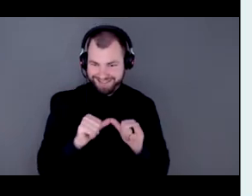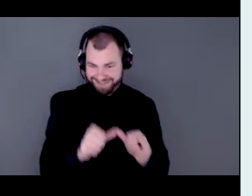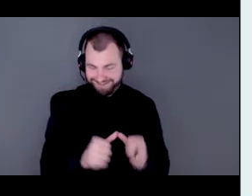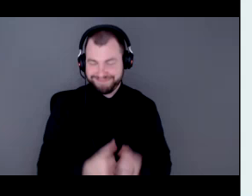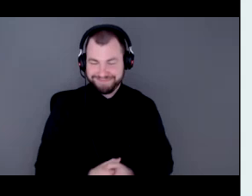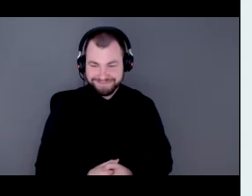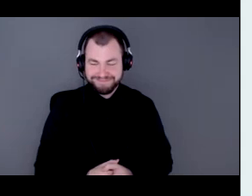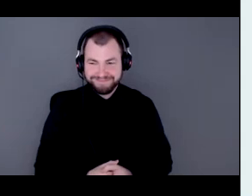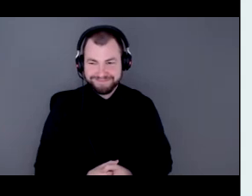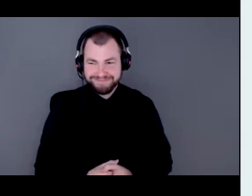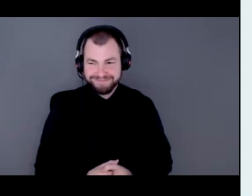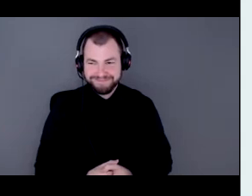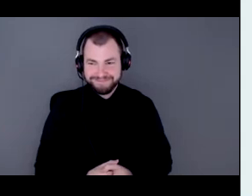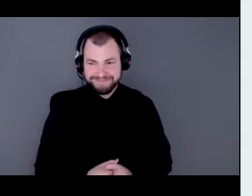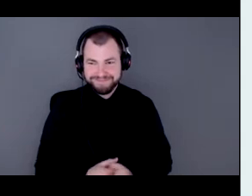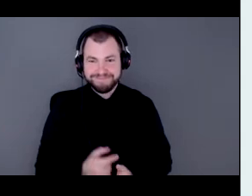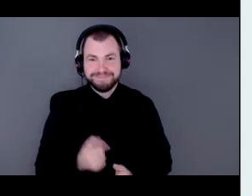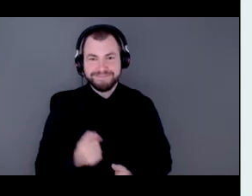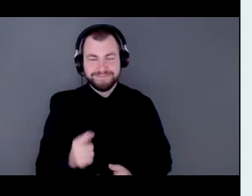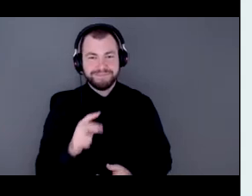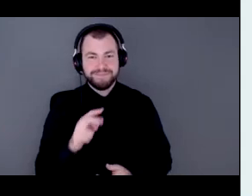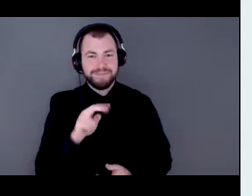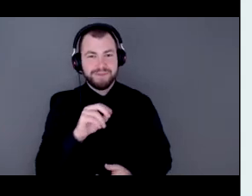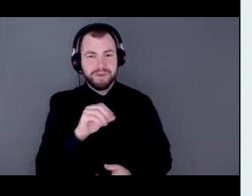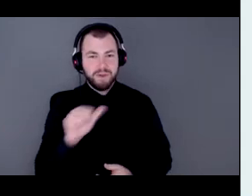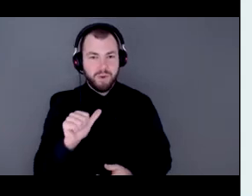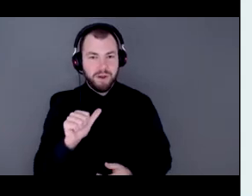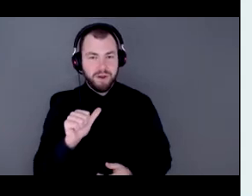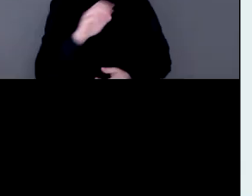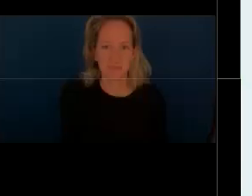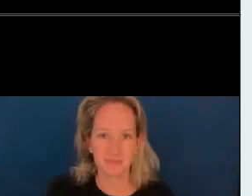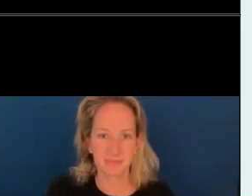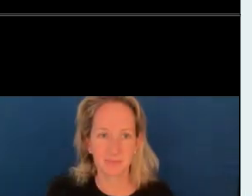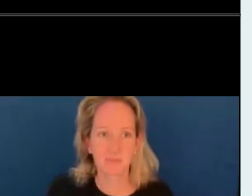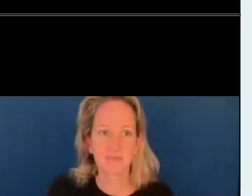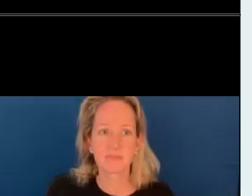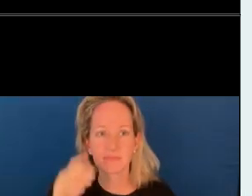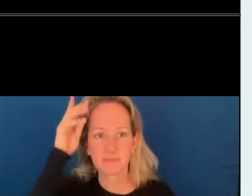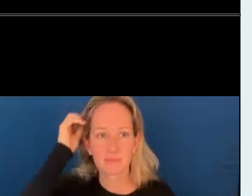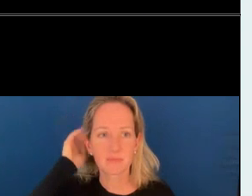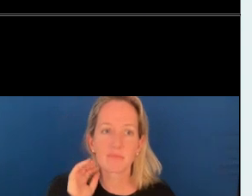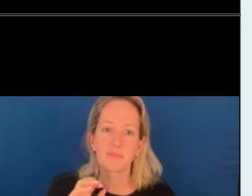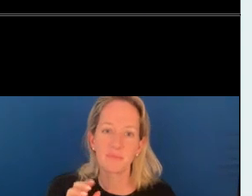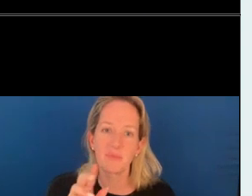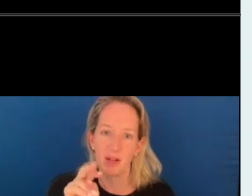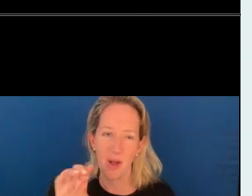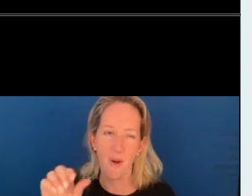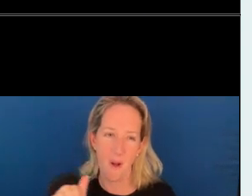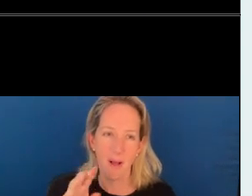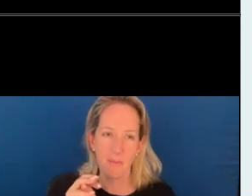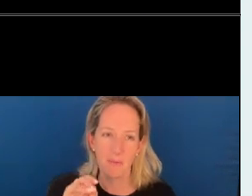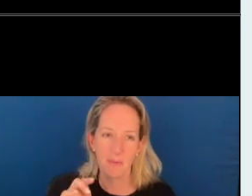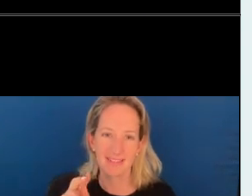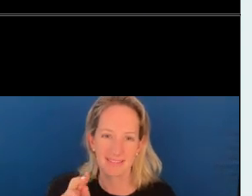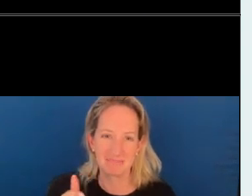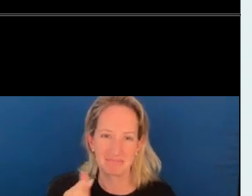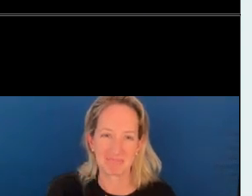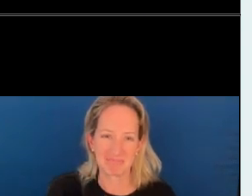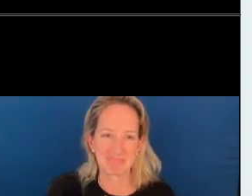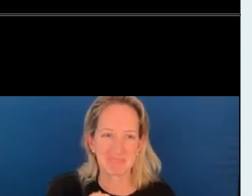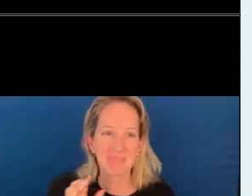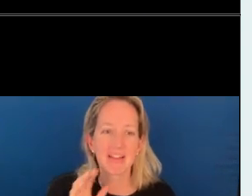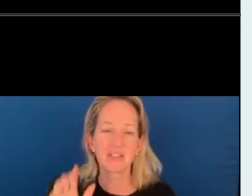Okay, so this is a NOAA Marine Debris Symposium presentation that's understanding financial vulnerabilities to reduce